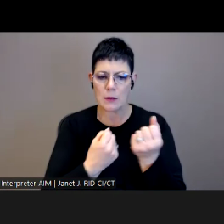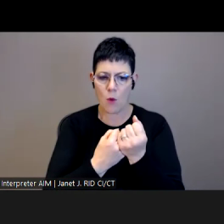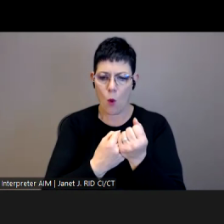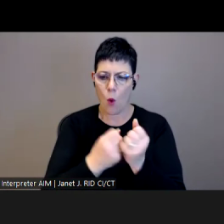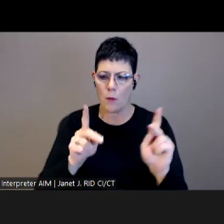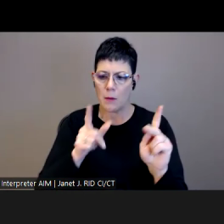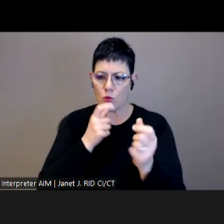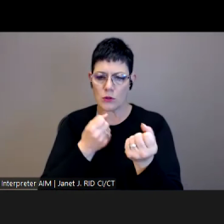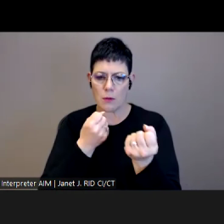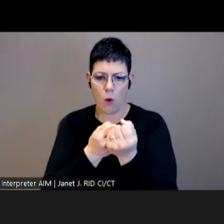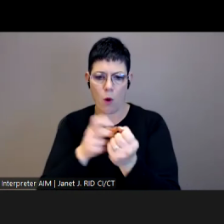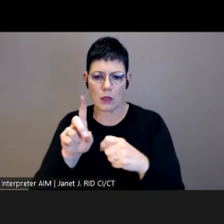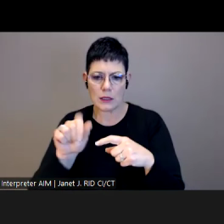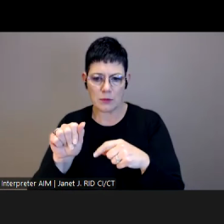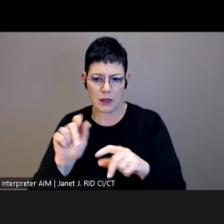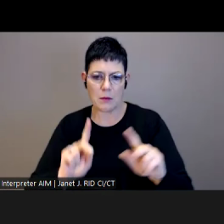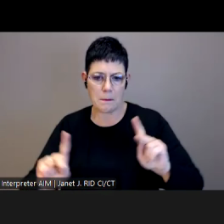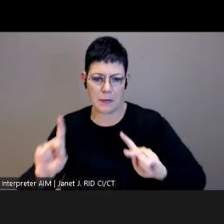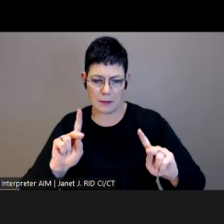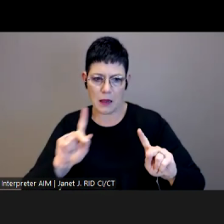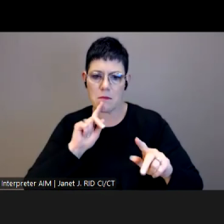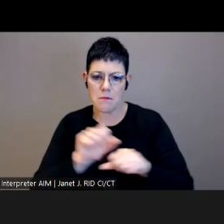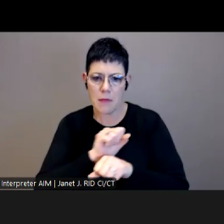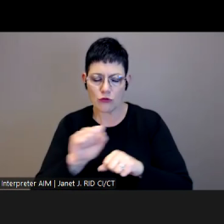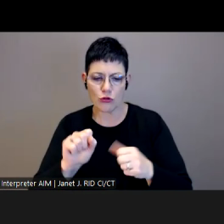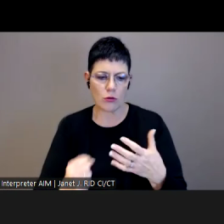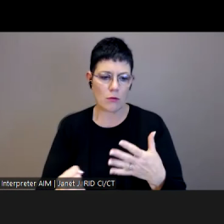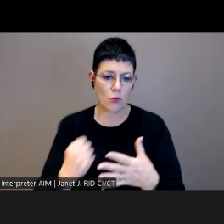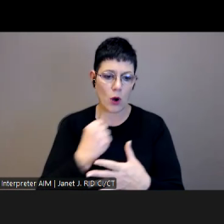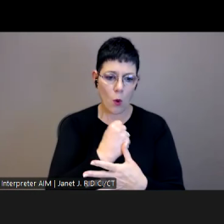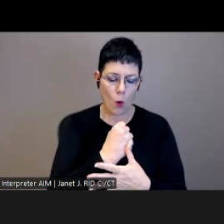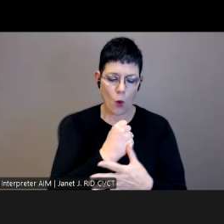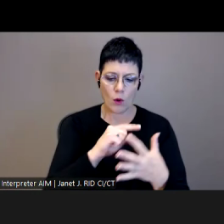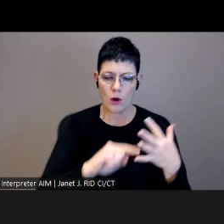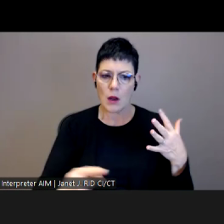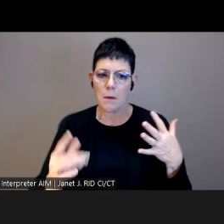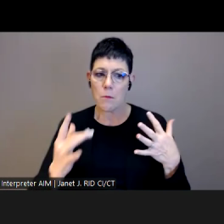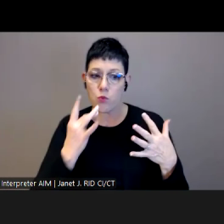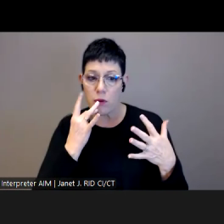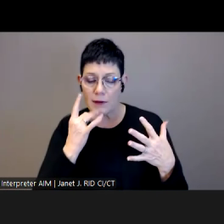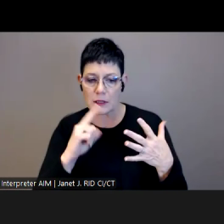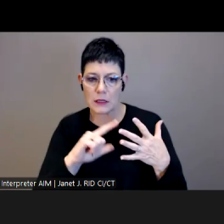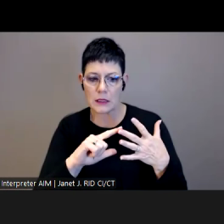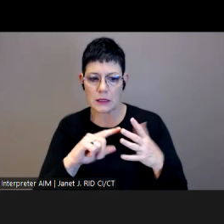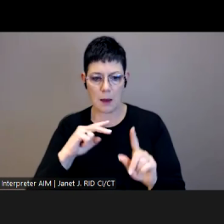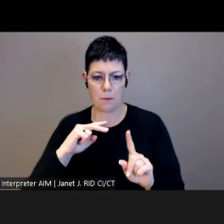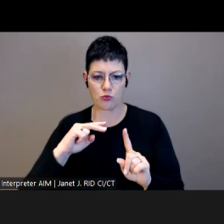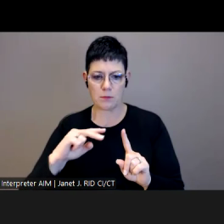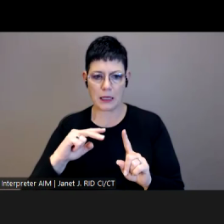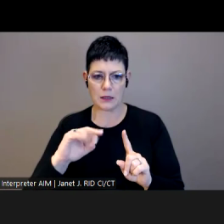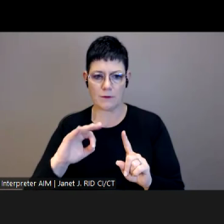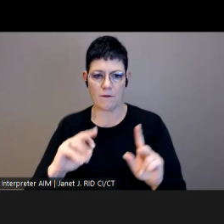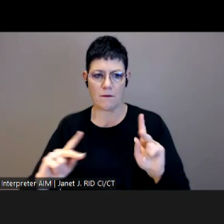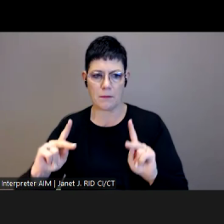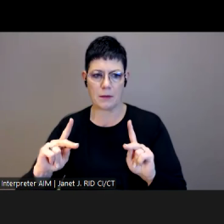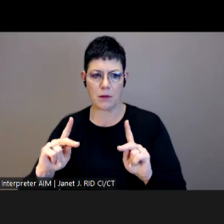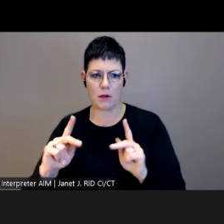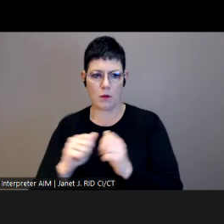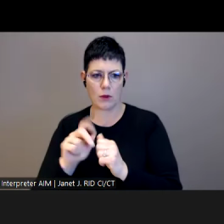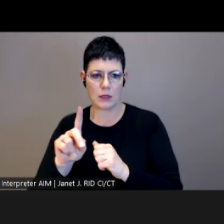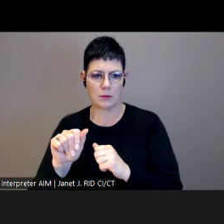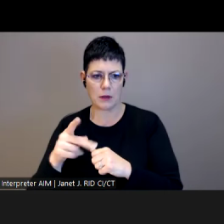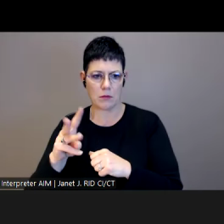that the priorities, preferences, and perspectives of disabled people are reflected in